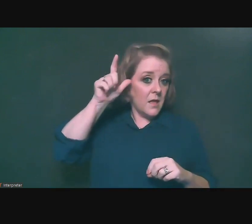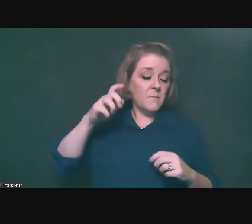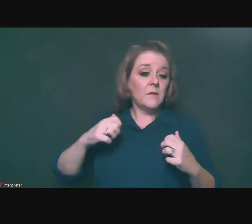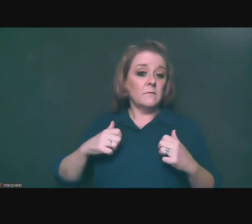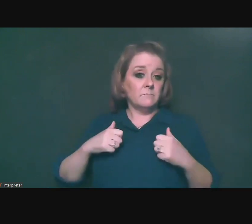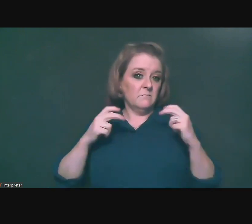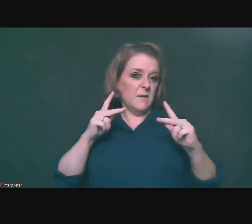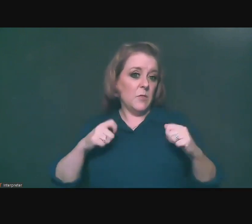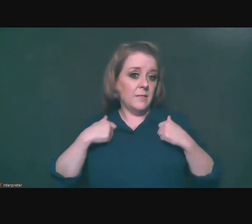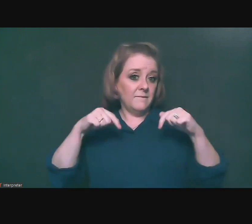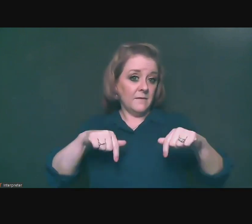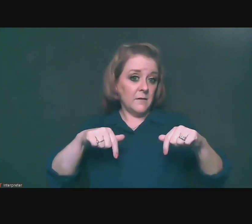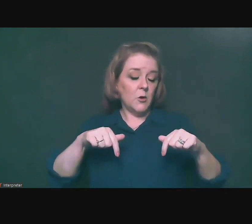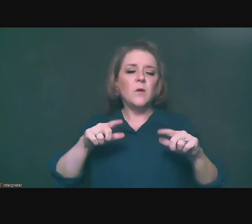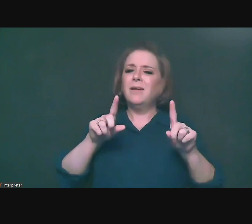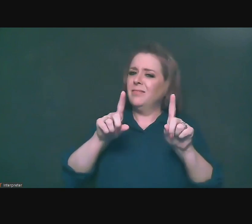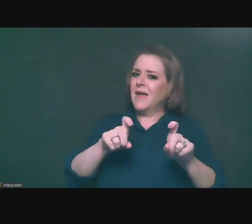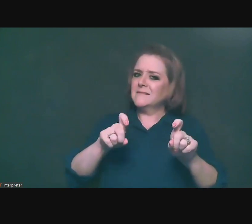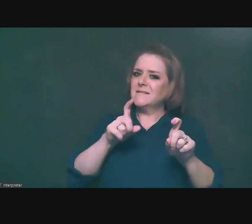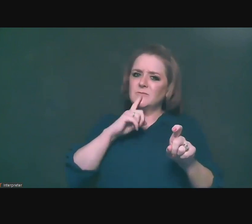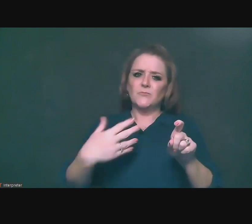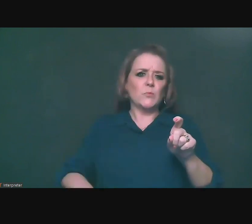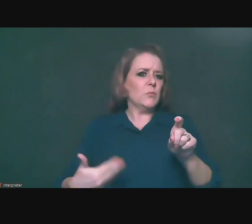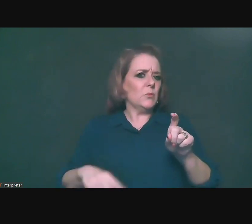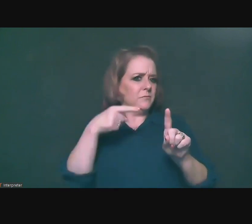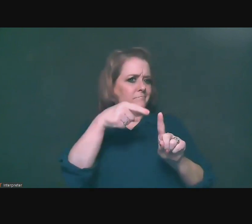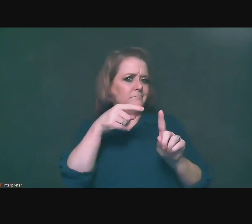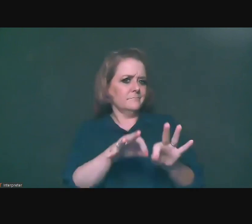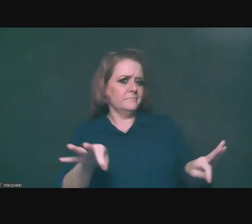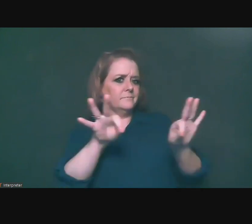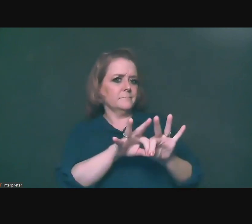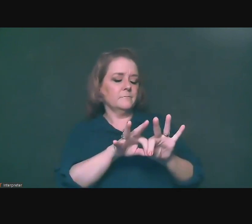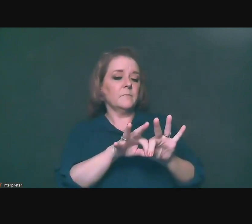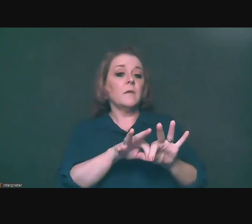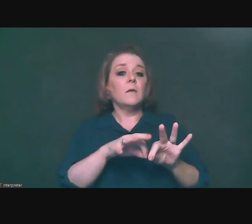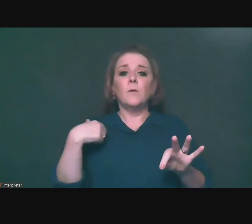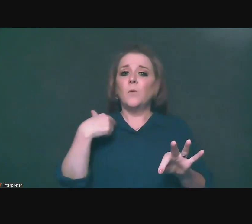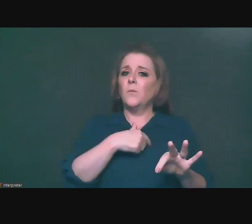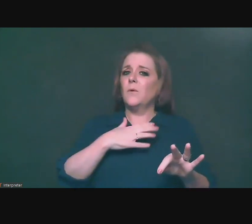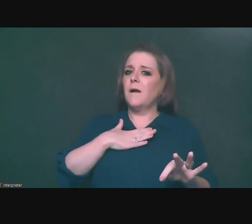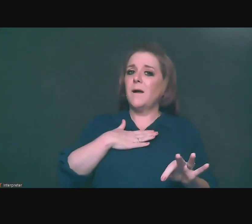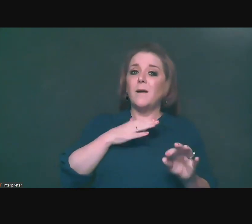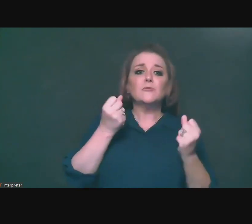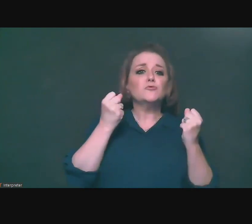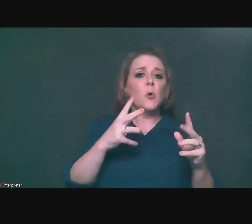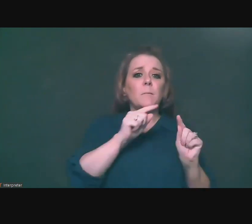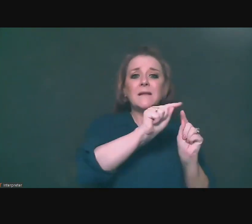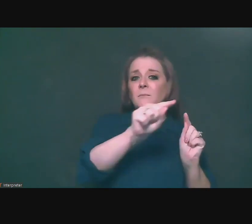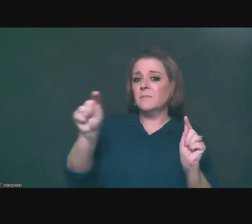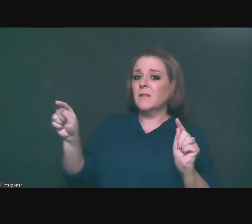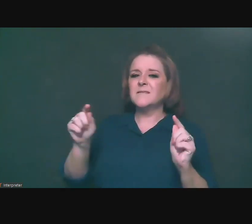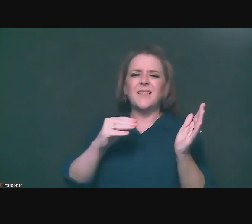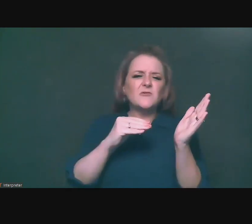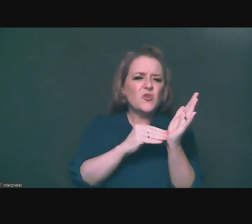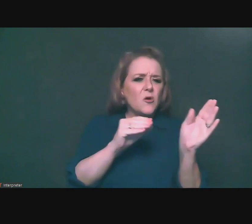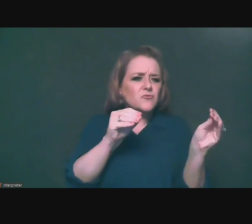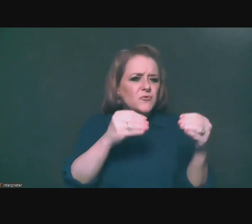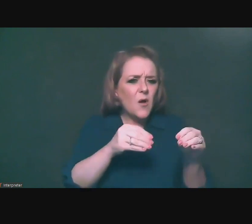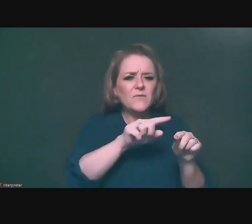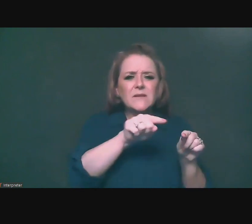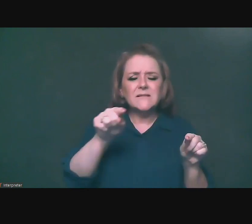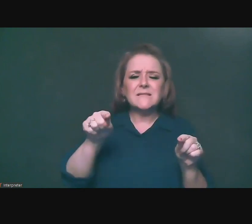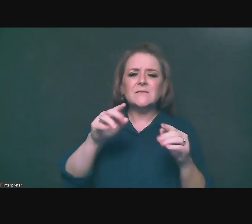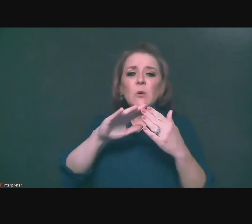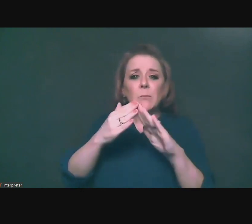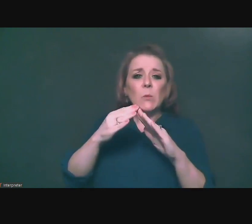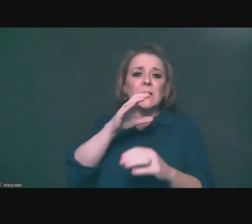testing is really key. The department is pleased that so many partners are now offering testing in doctors' offices and in our